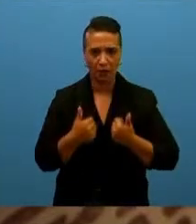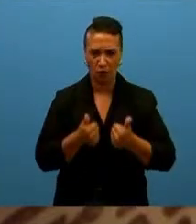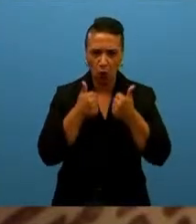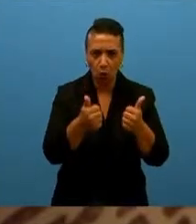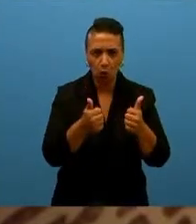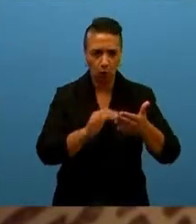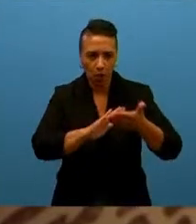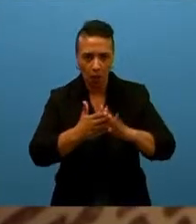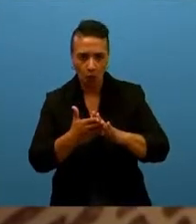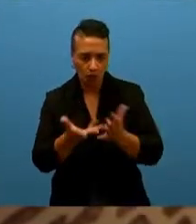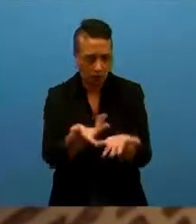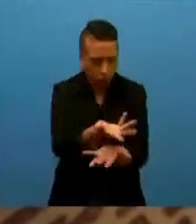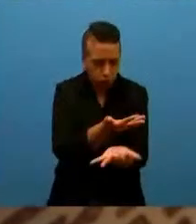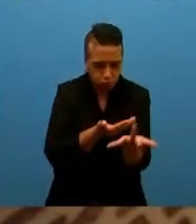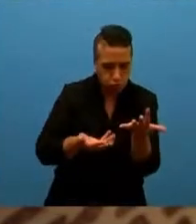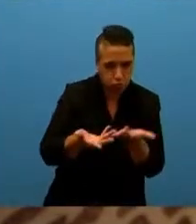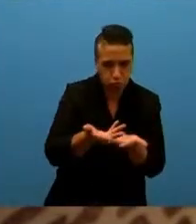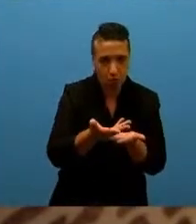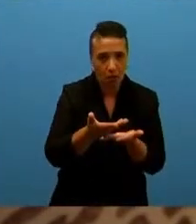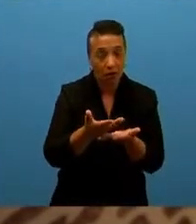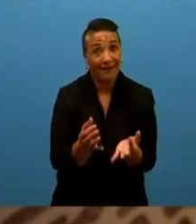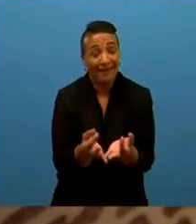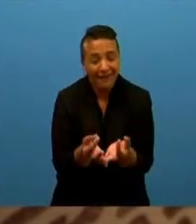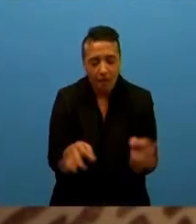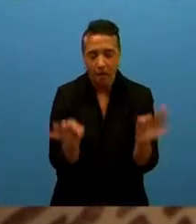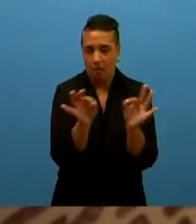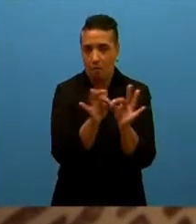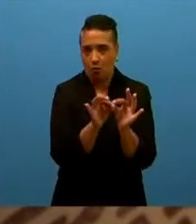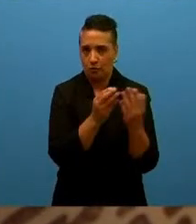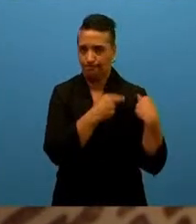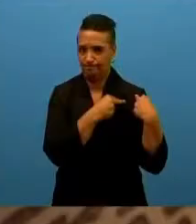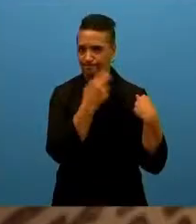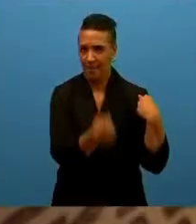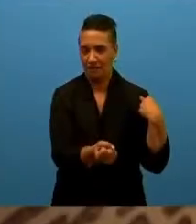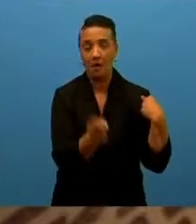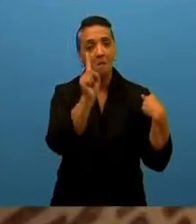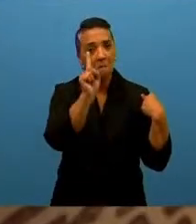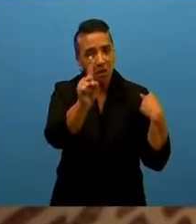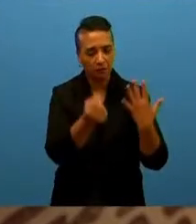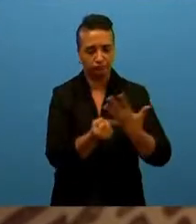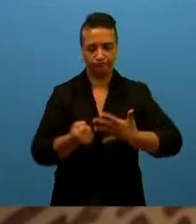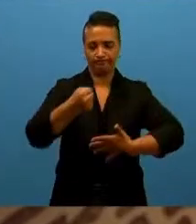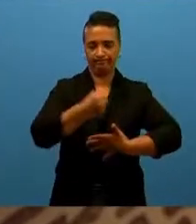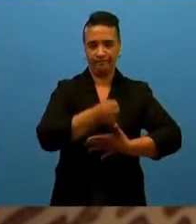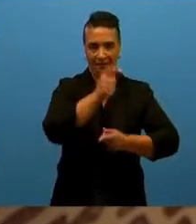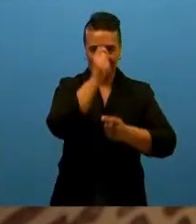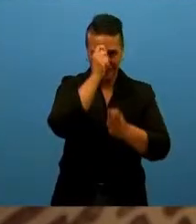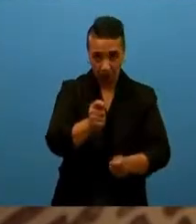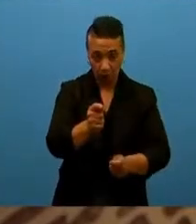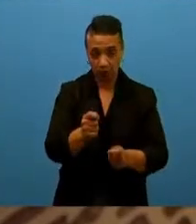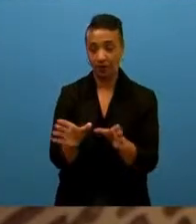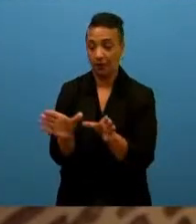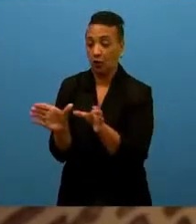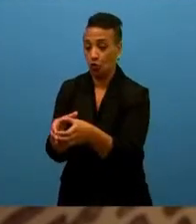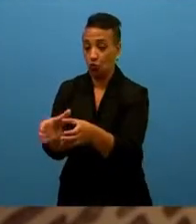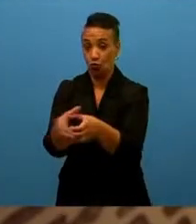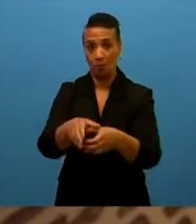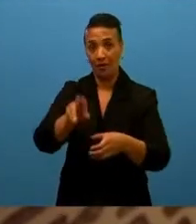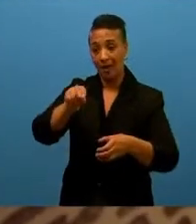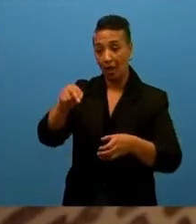play an important role. However, it is important to recognize that NGOs and civil society